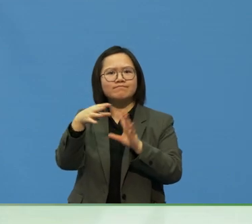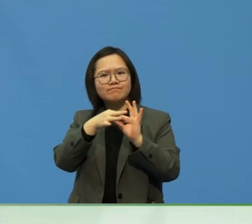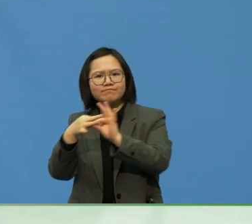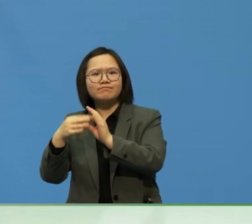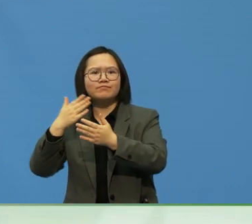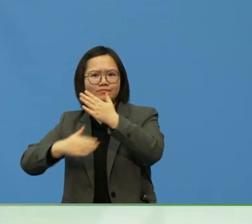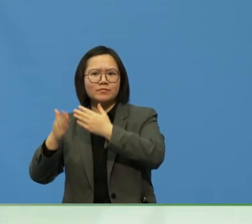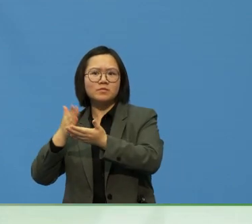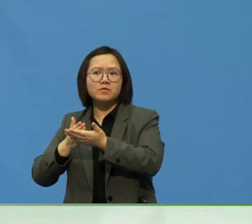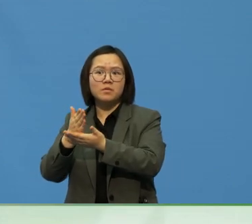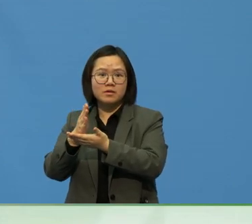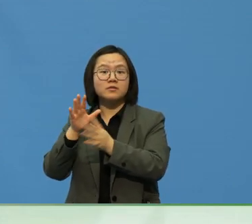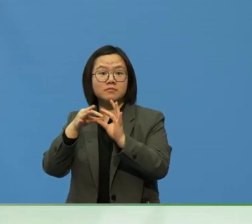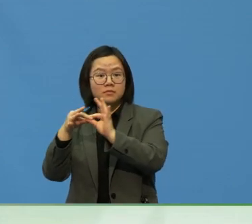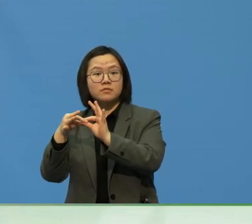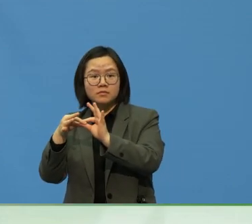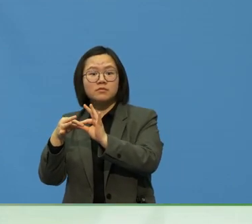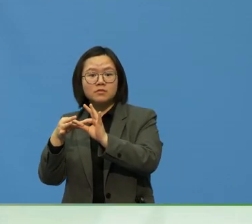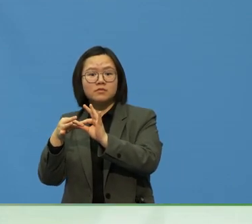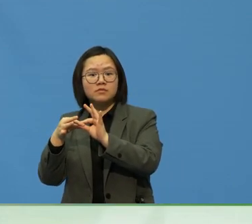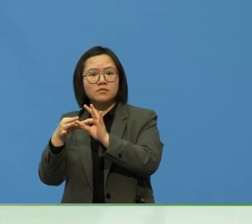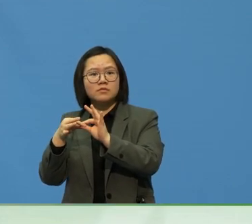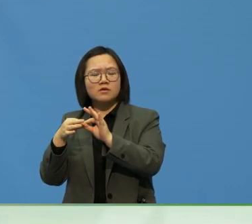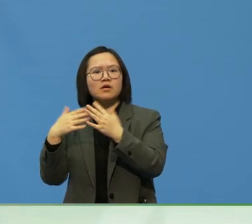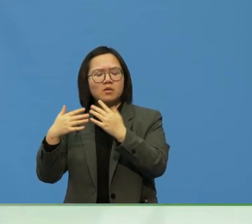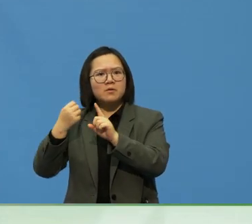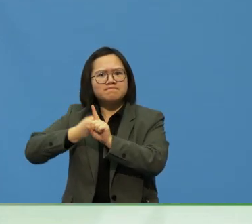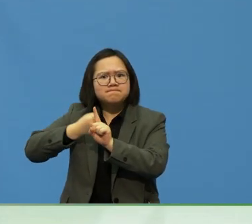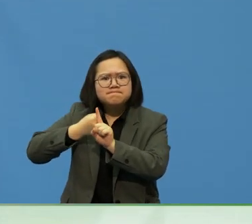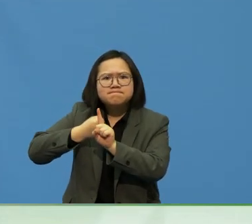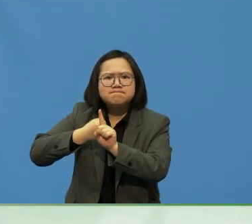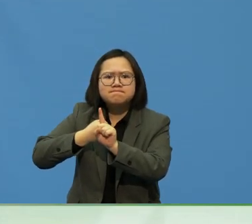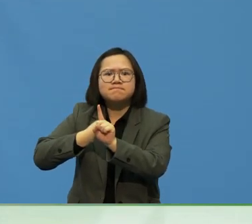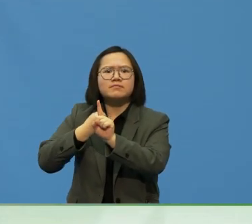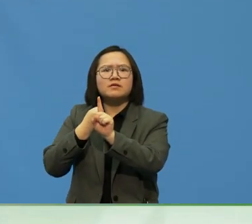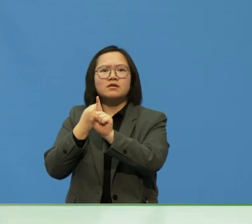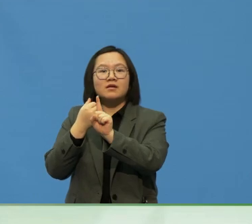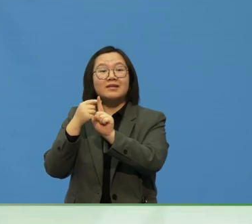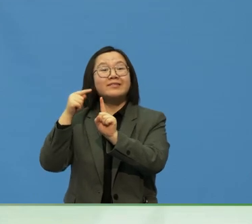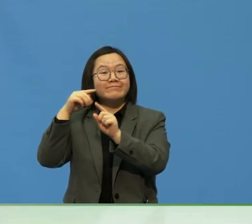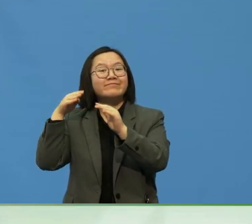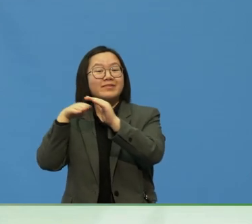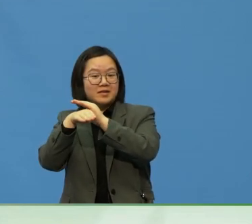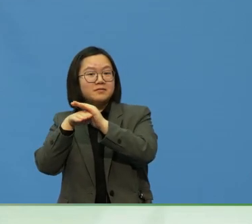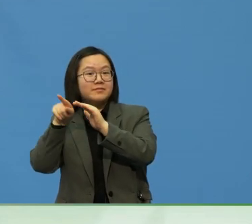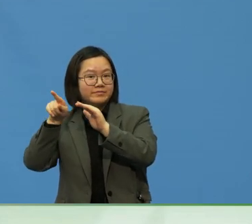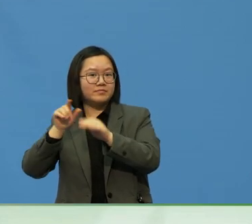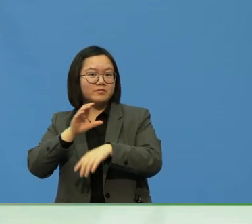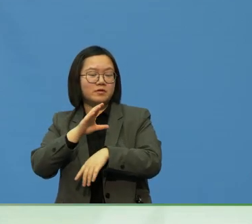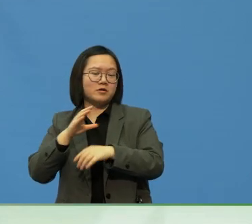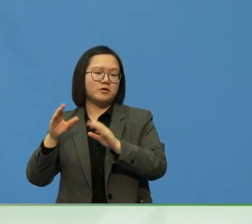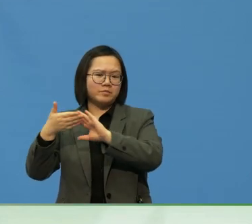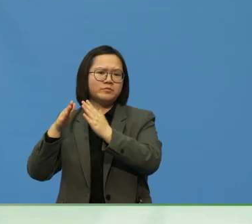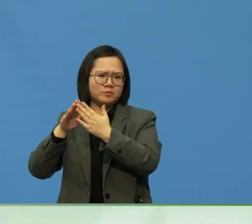our country have been fought and won through the advocacy of the disability community, of our NGOs. It hasn't been